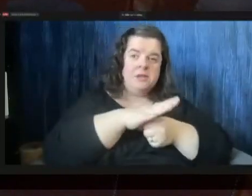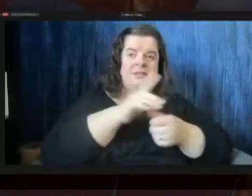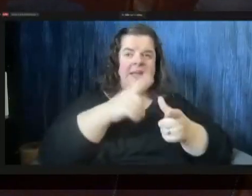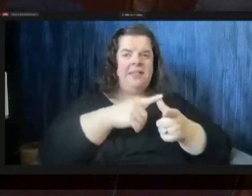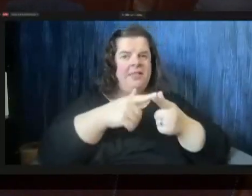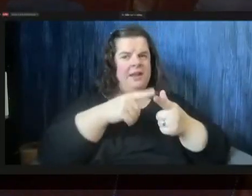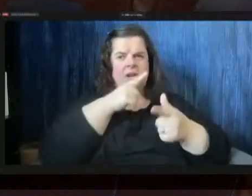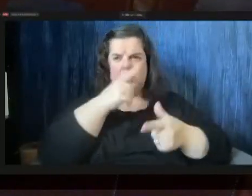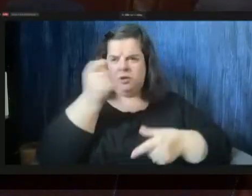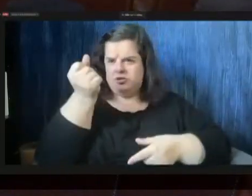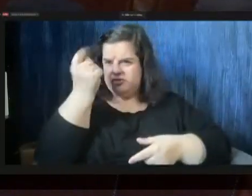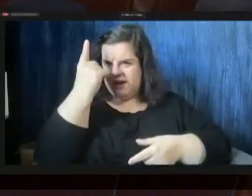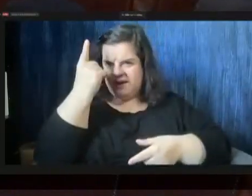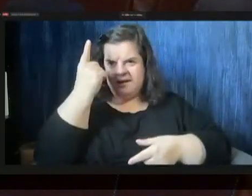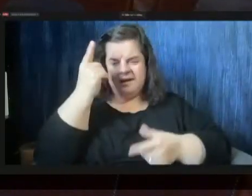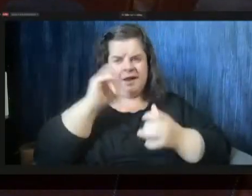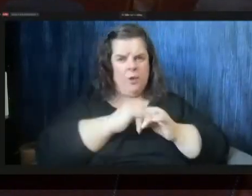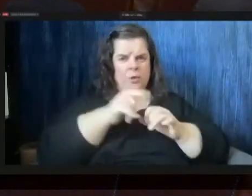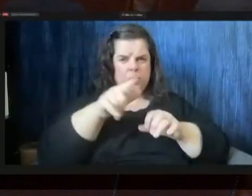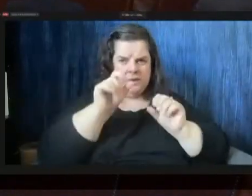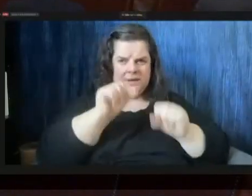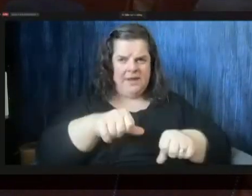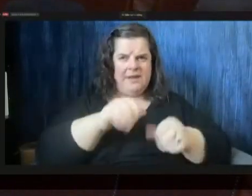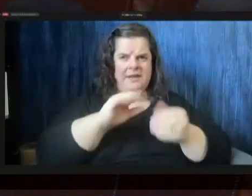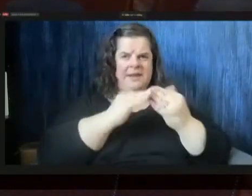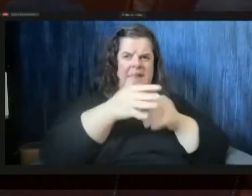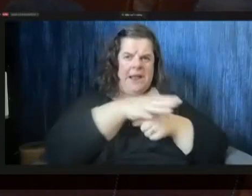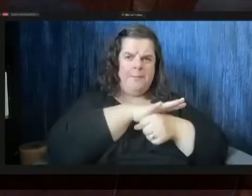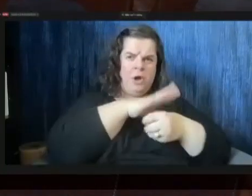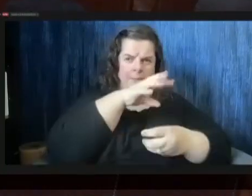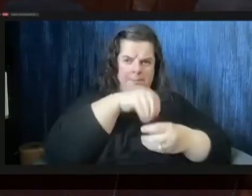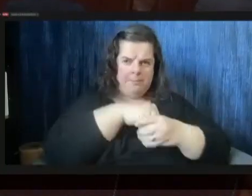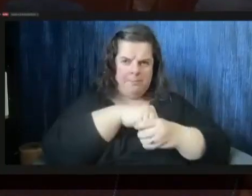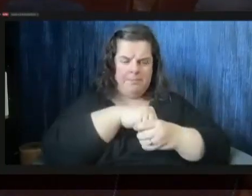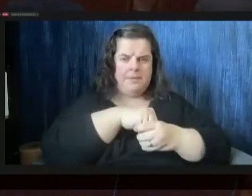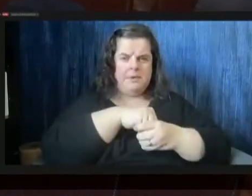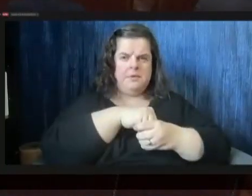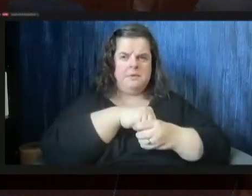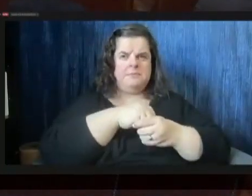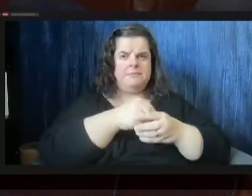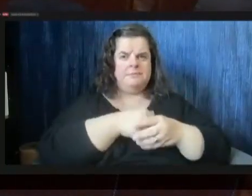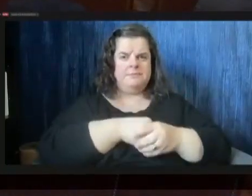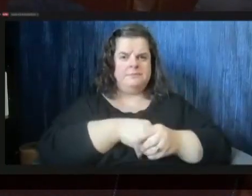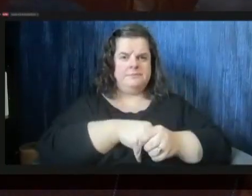don't see how you're ever going to get neighborhood input. And I don't.